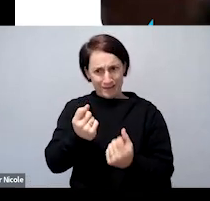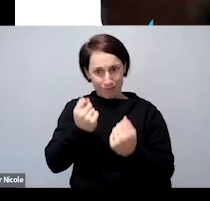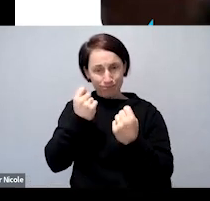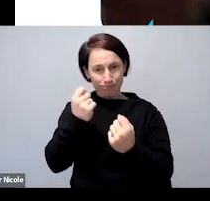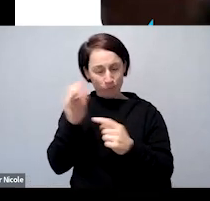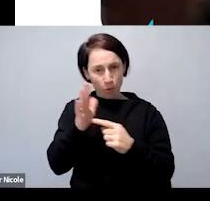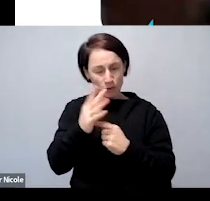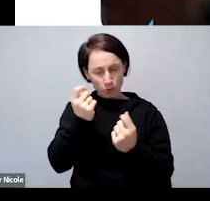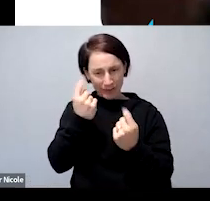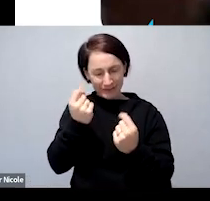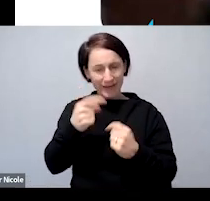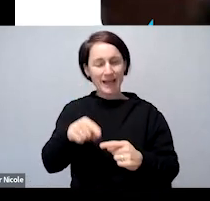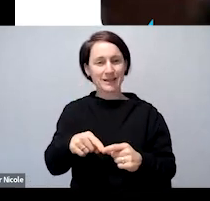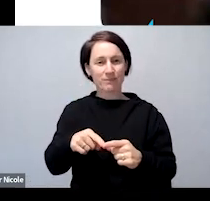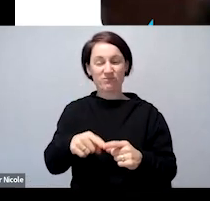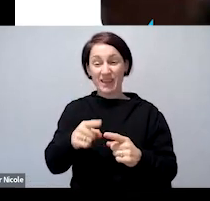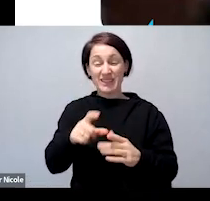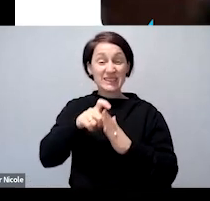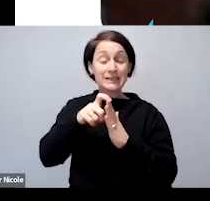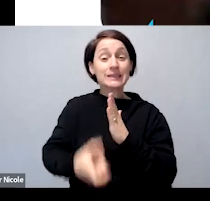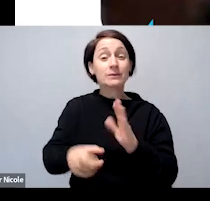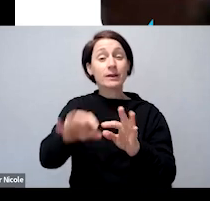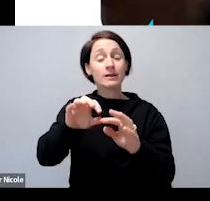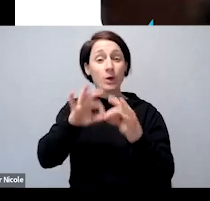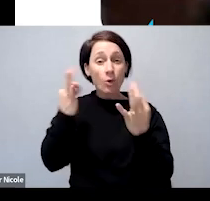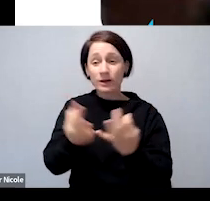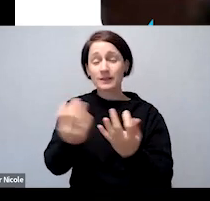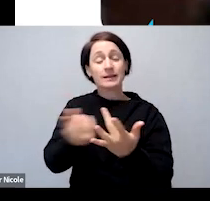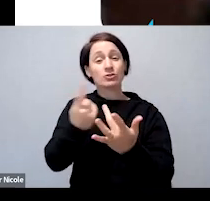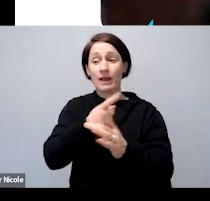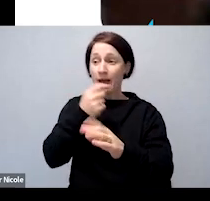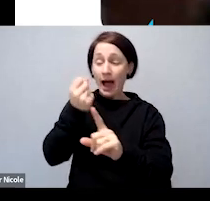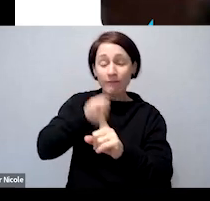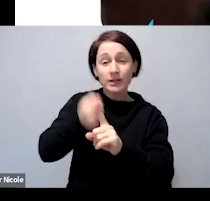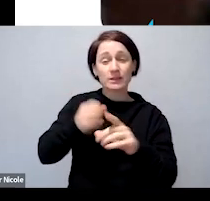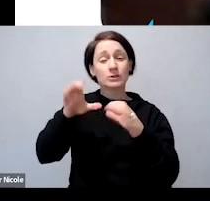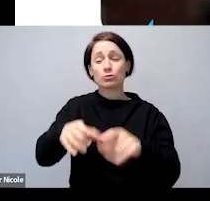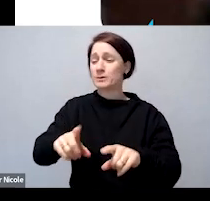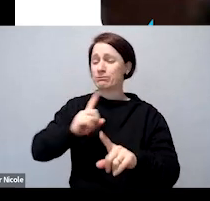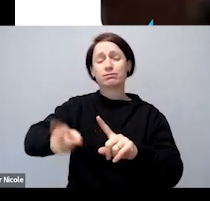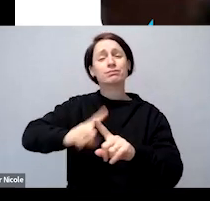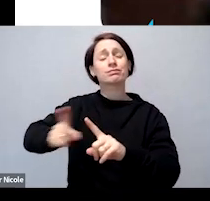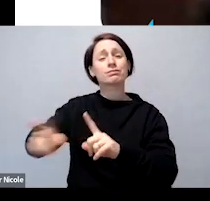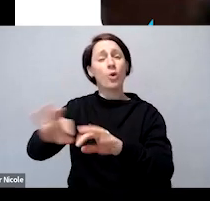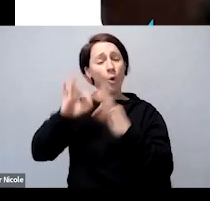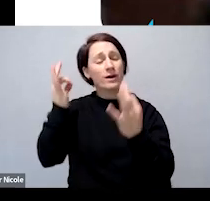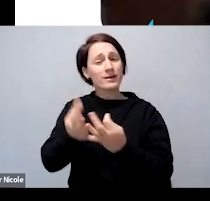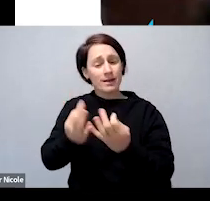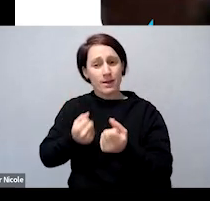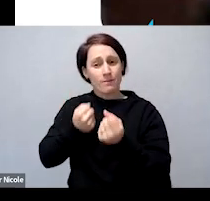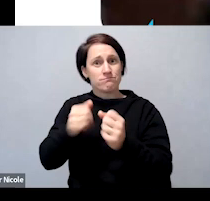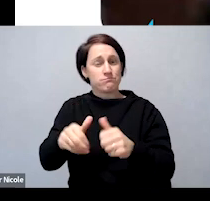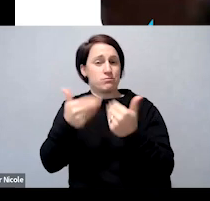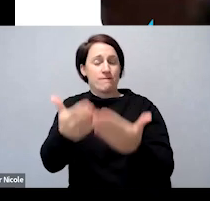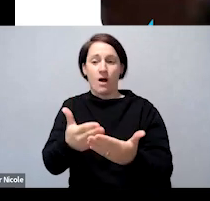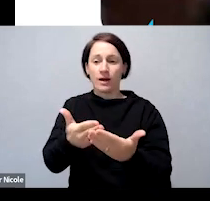disability advocacy, disability representative organizations, all of the different types of organizations that provide human services